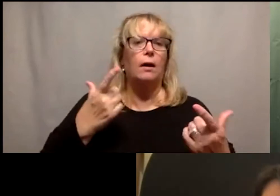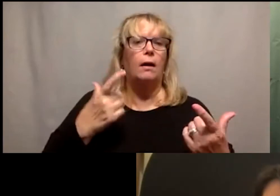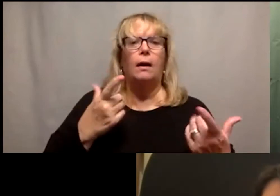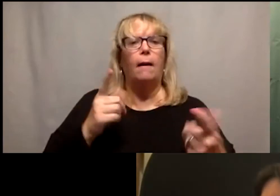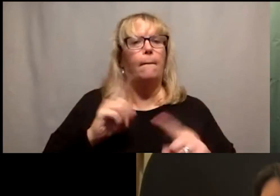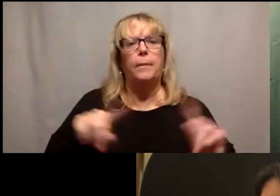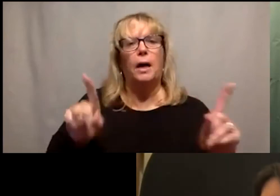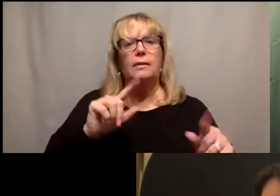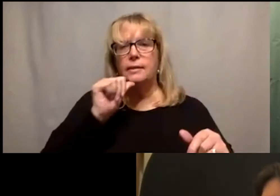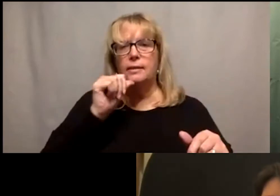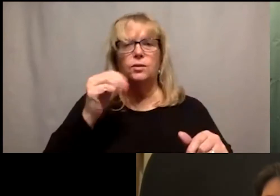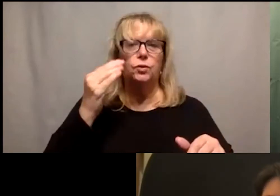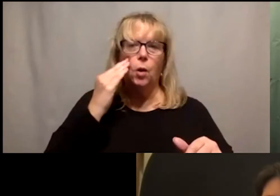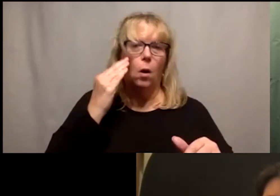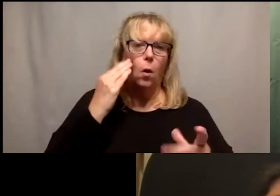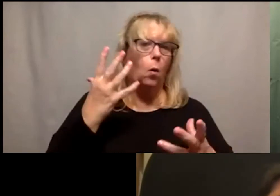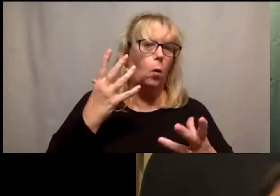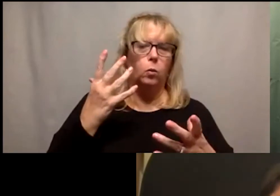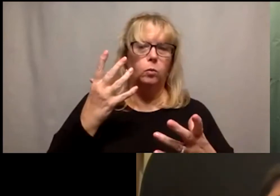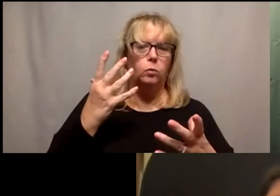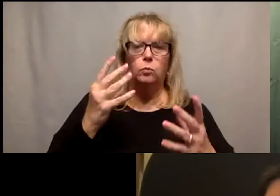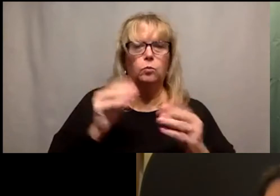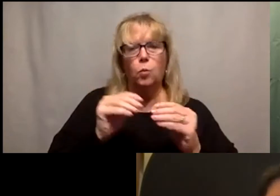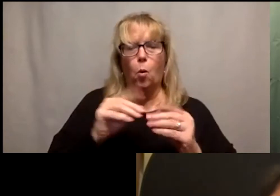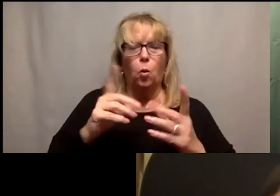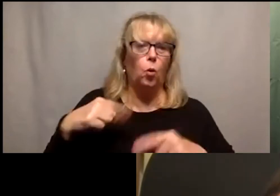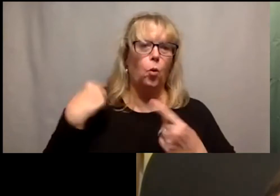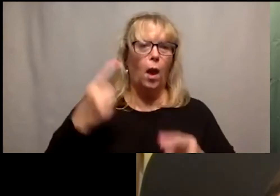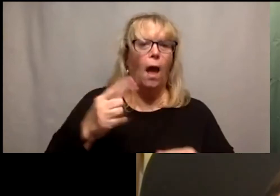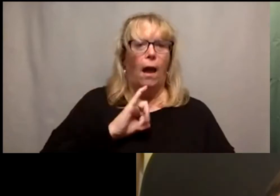it's recently new. I have